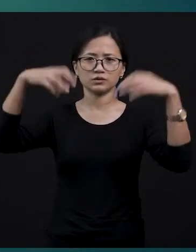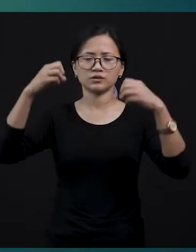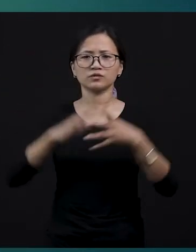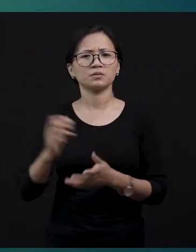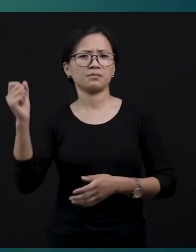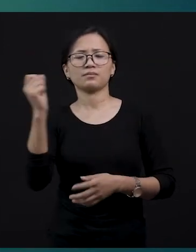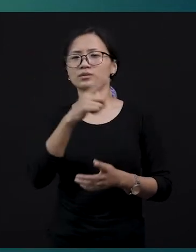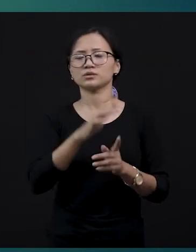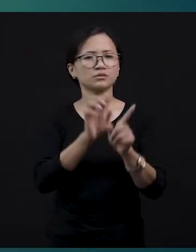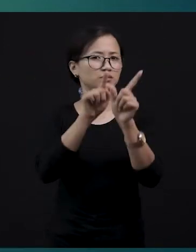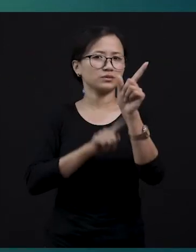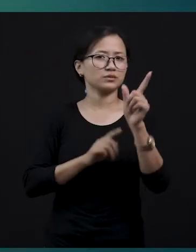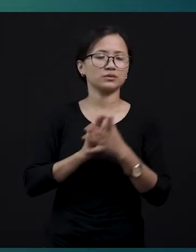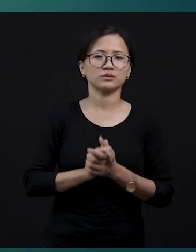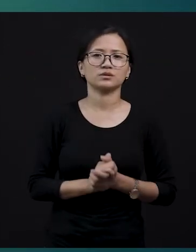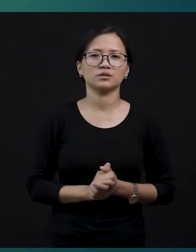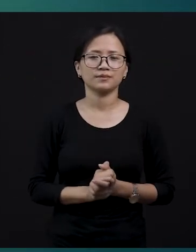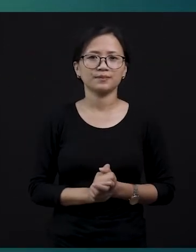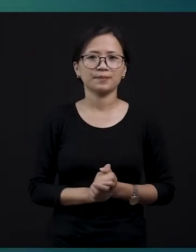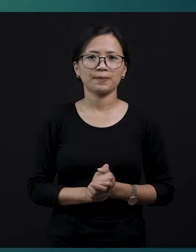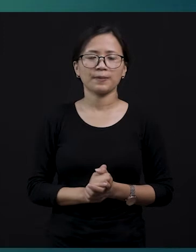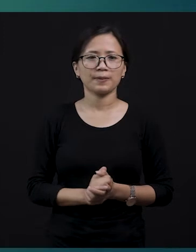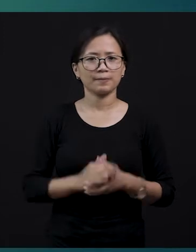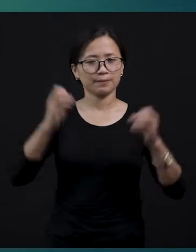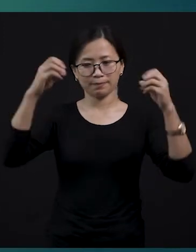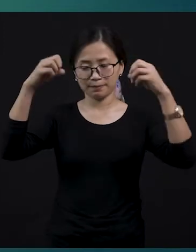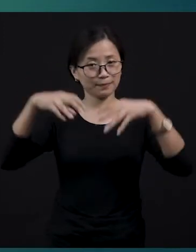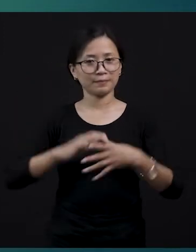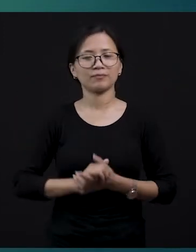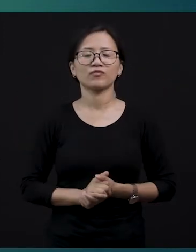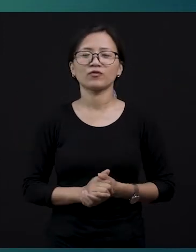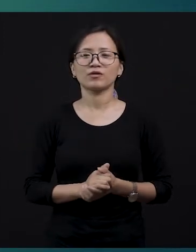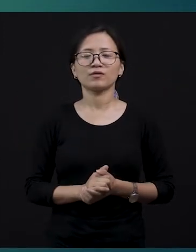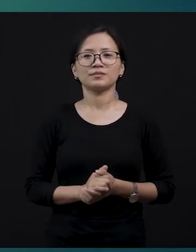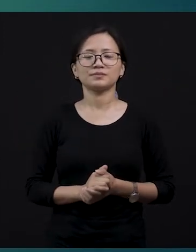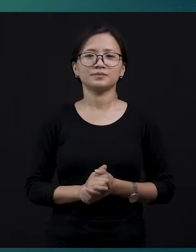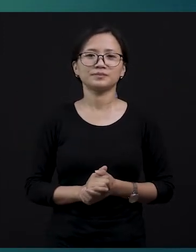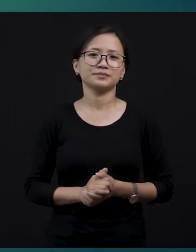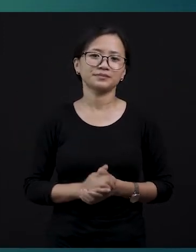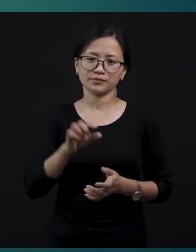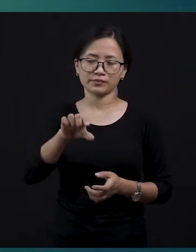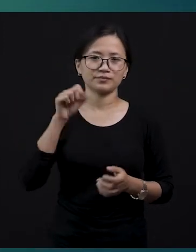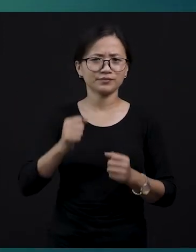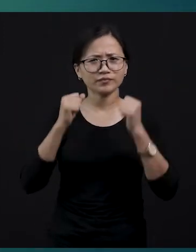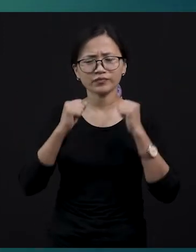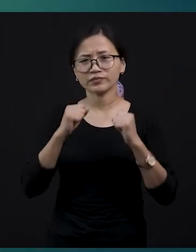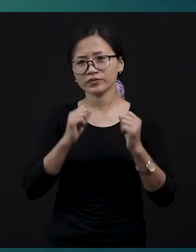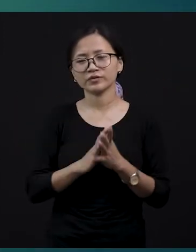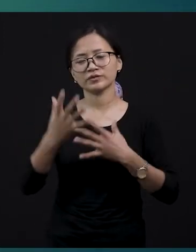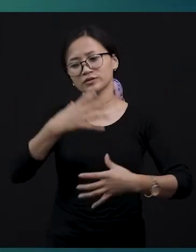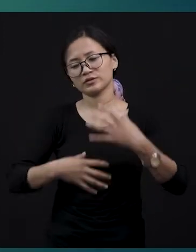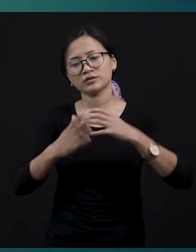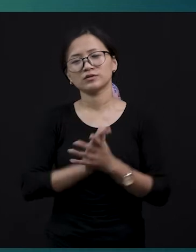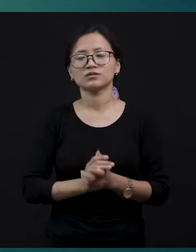even years. See, I've told you, isn't it? There would be no rain for months and even years. We find it difficult to survive without